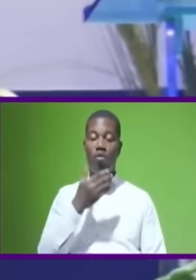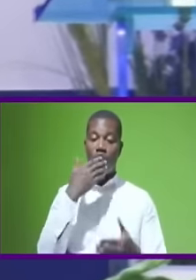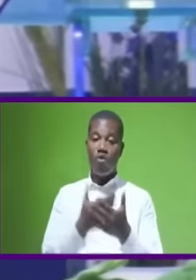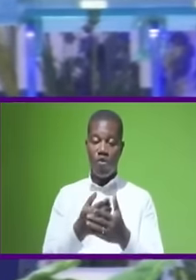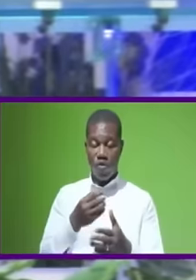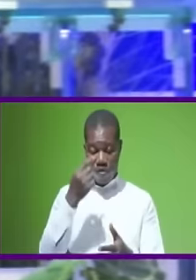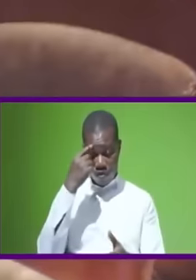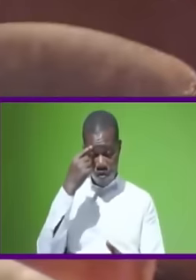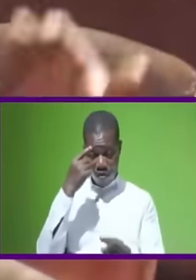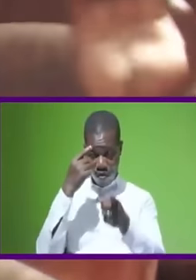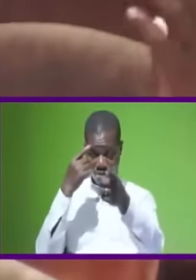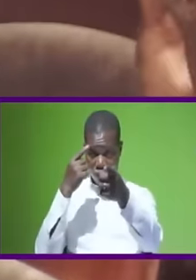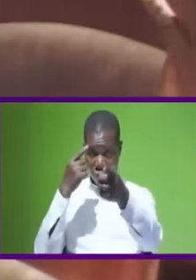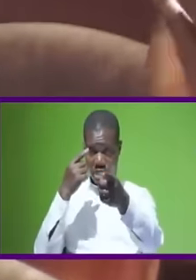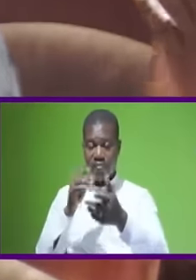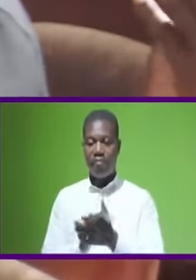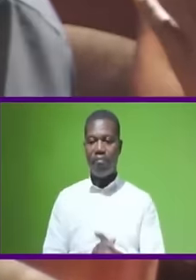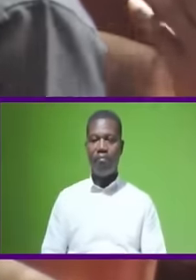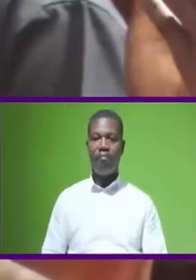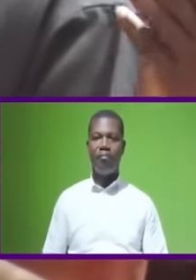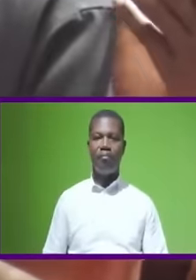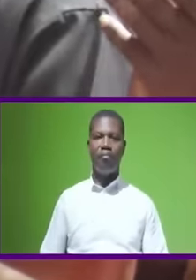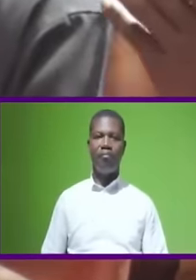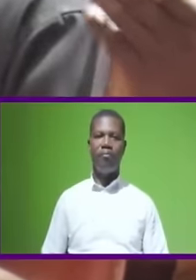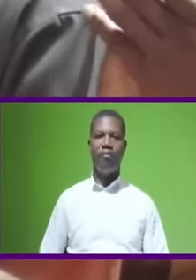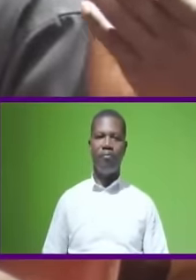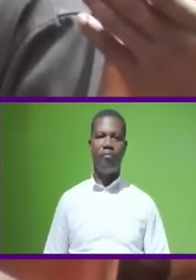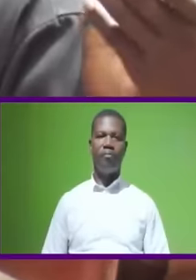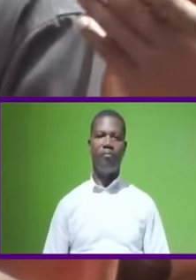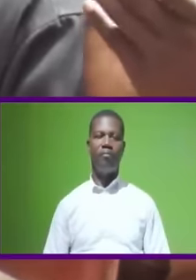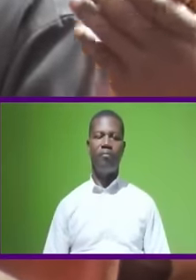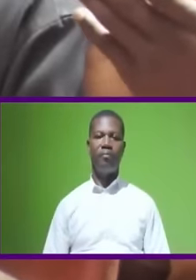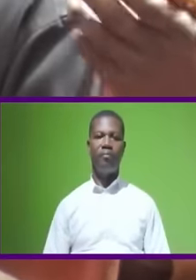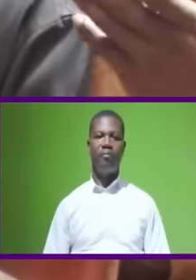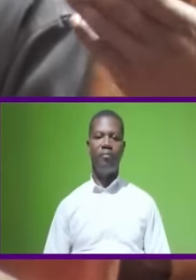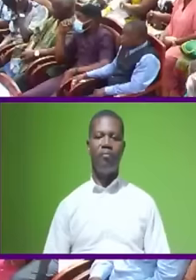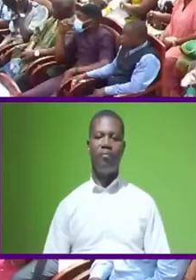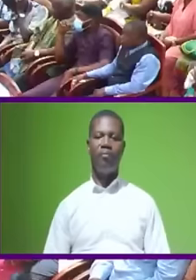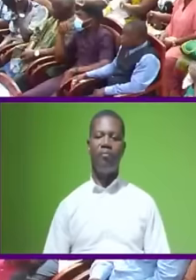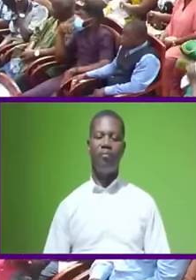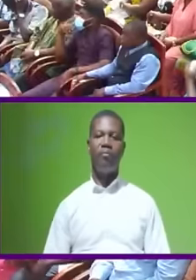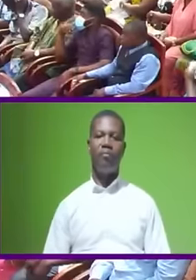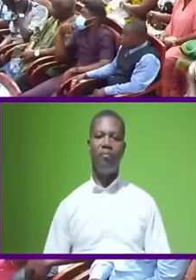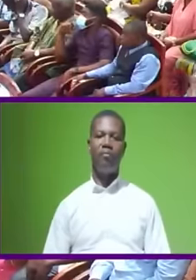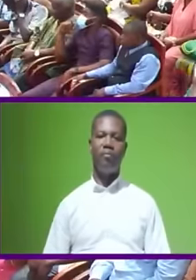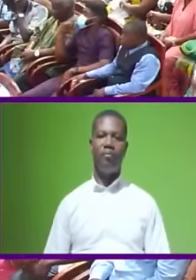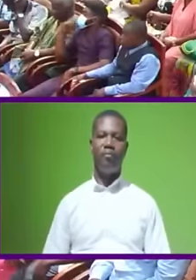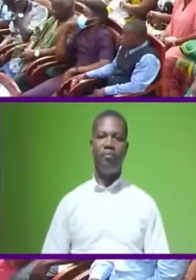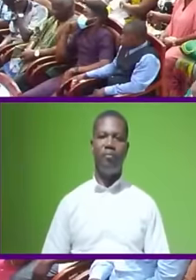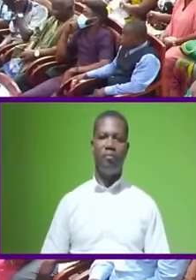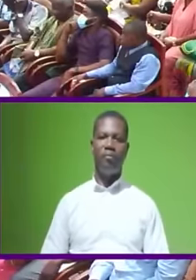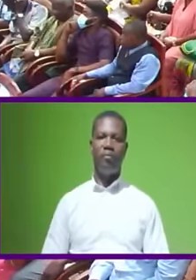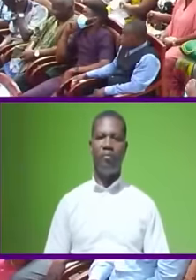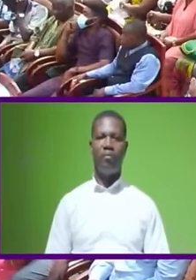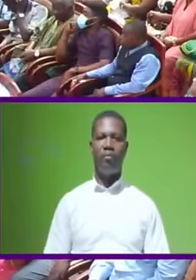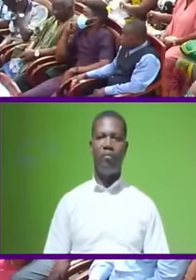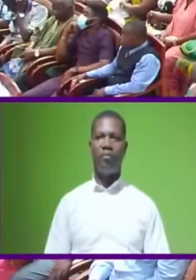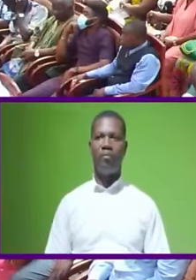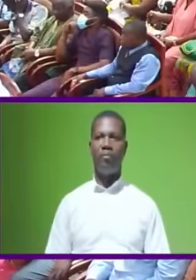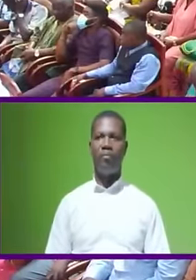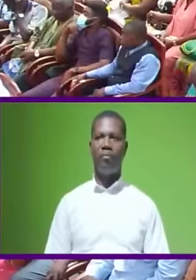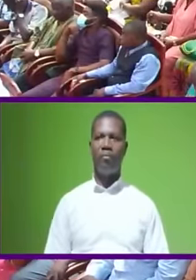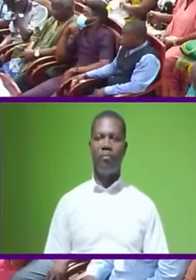In like manners, this is the same way you should be able to tell of my genuity, how real I am,